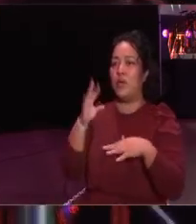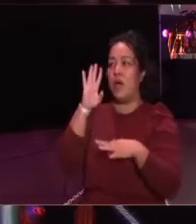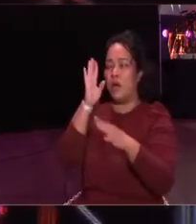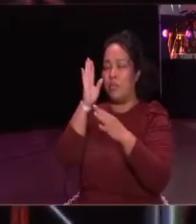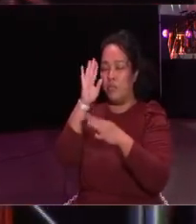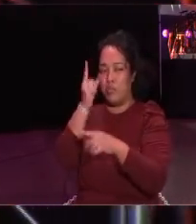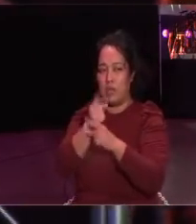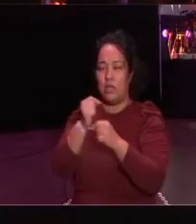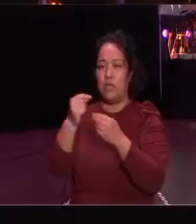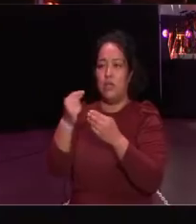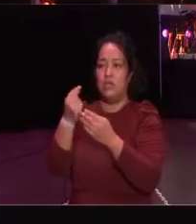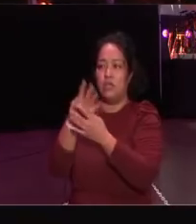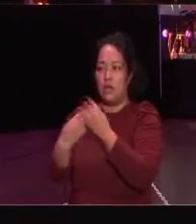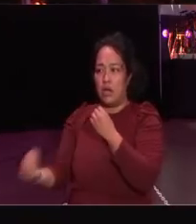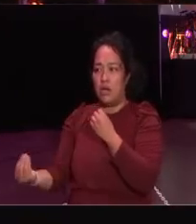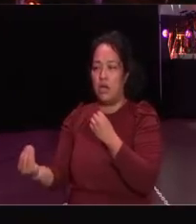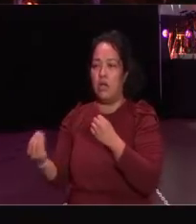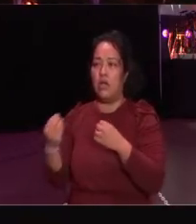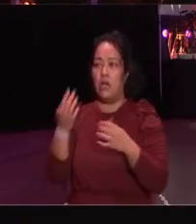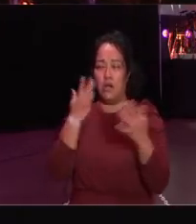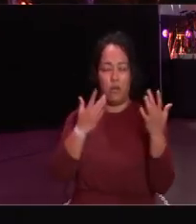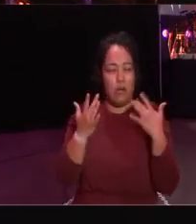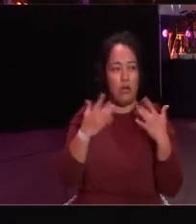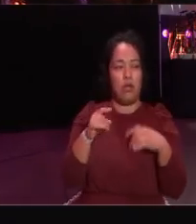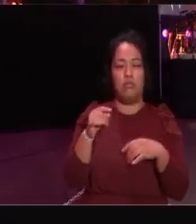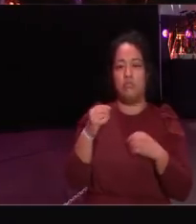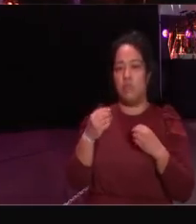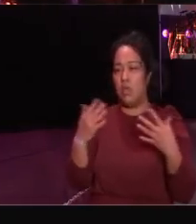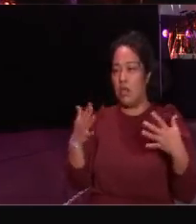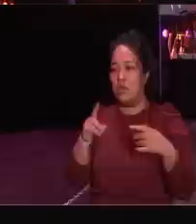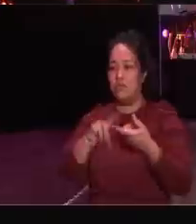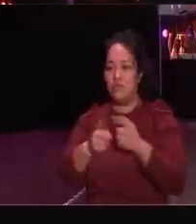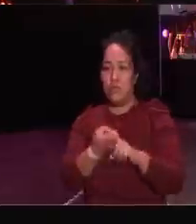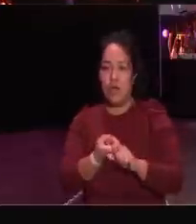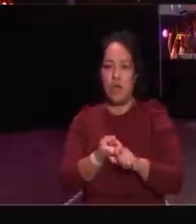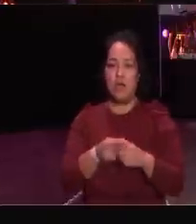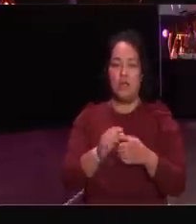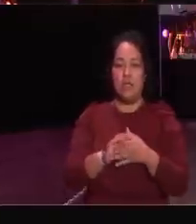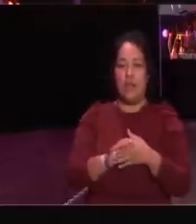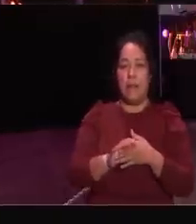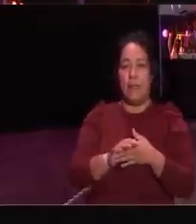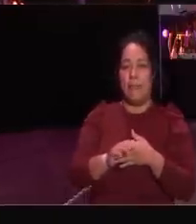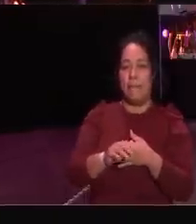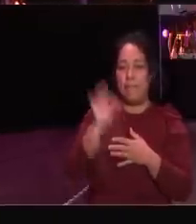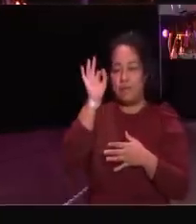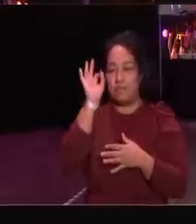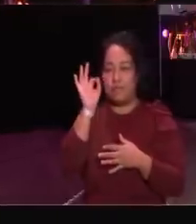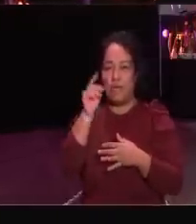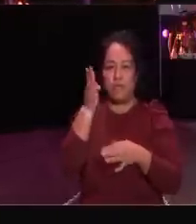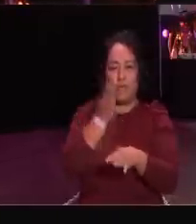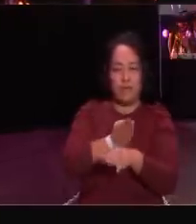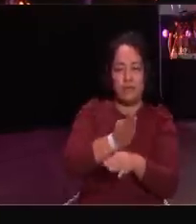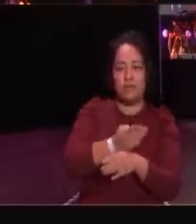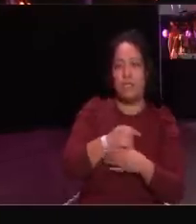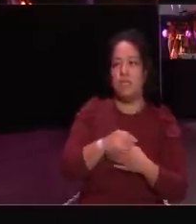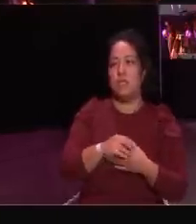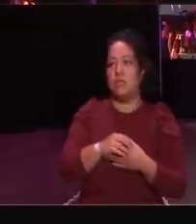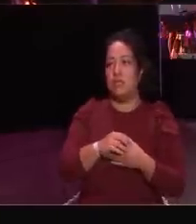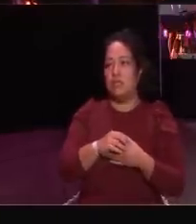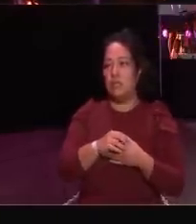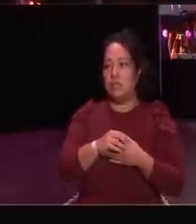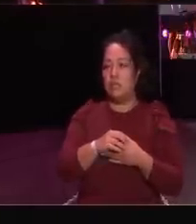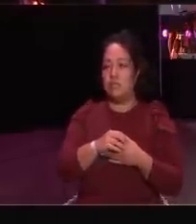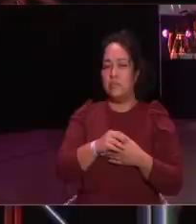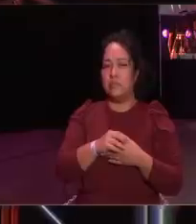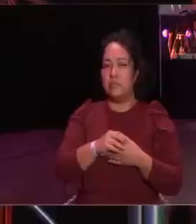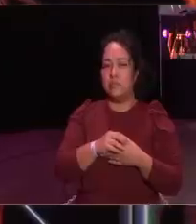Yo he llorado mucho, hermanos. I've cried a lot. Amigos, friends, pastores, pastors, obispos, bishops. Pero